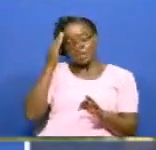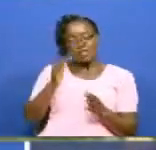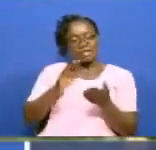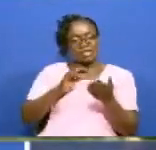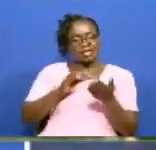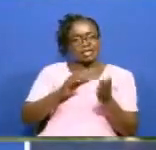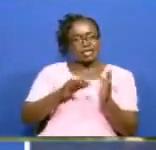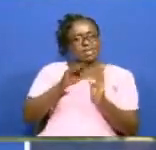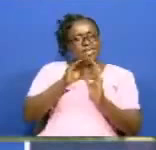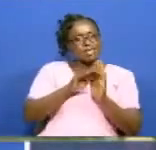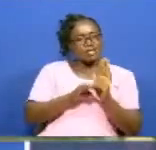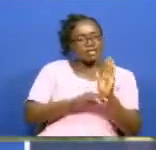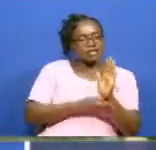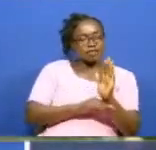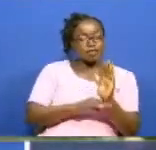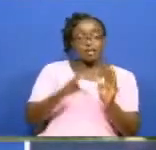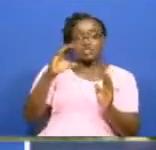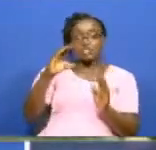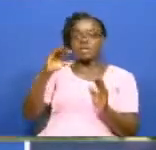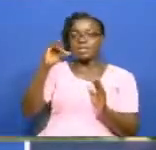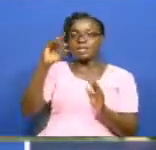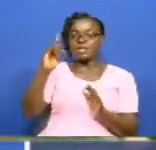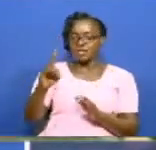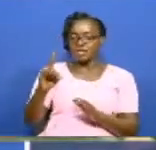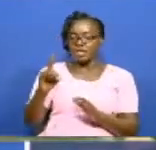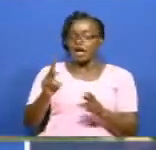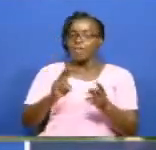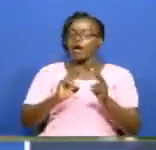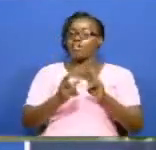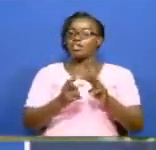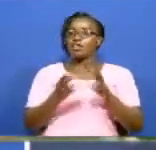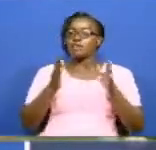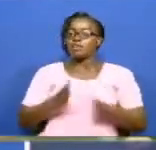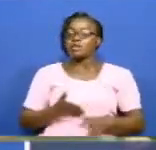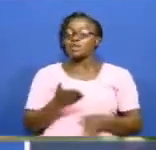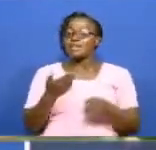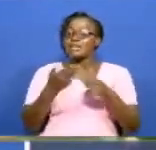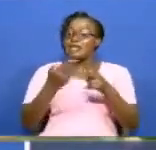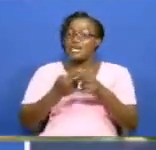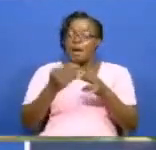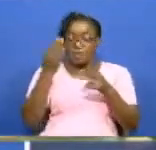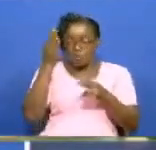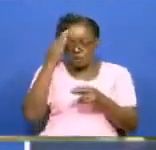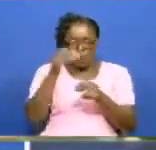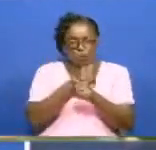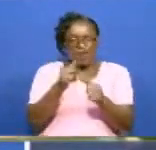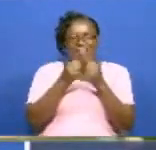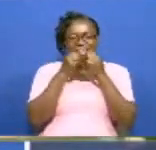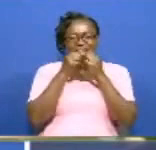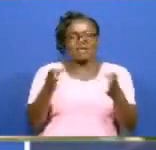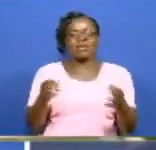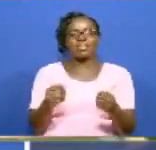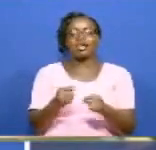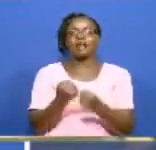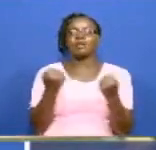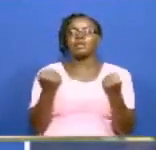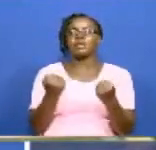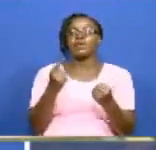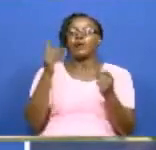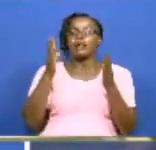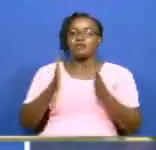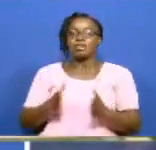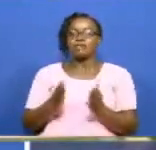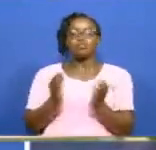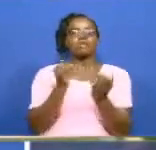the DCIO in Chemelil. They have the contacts of the person, the name. Nothing has been done. Only one person was